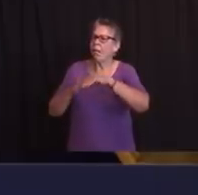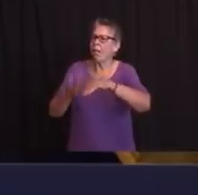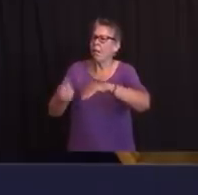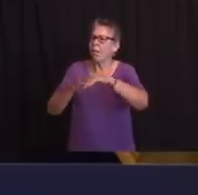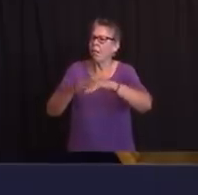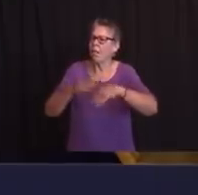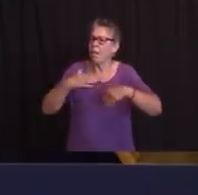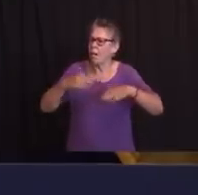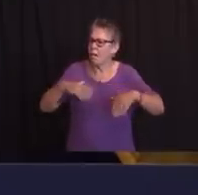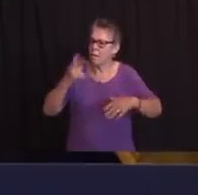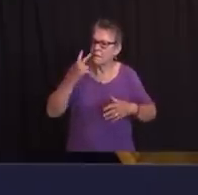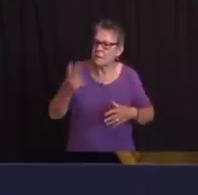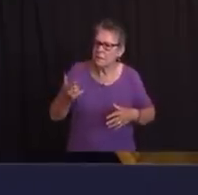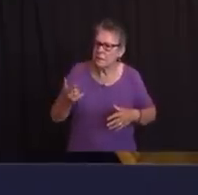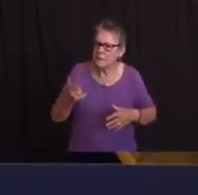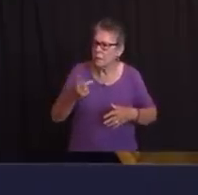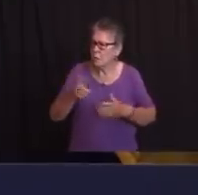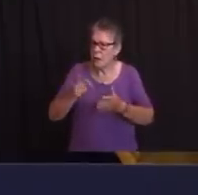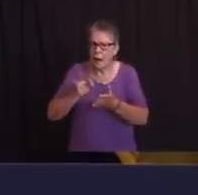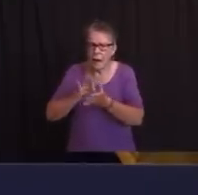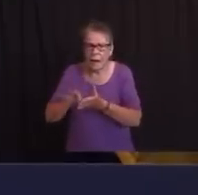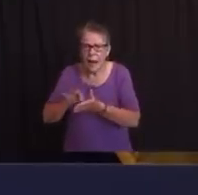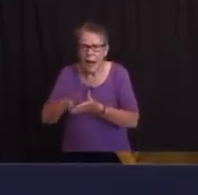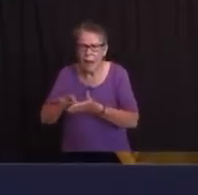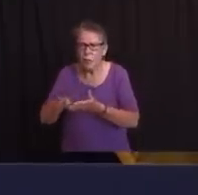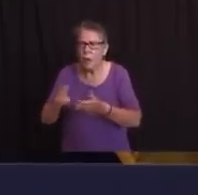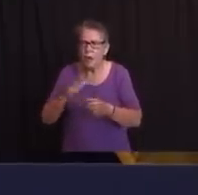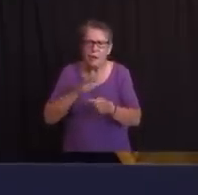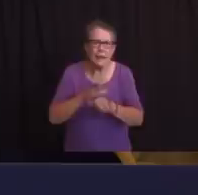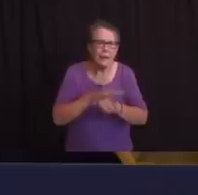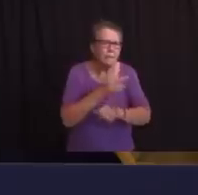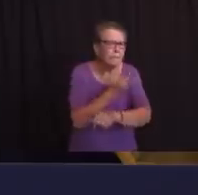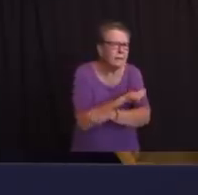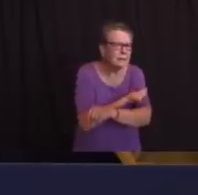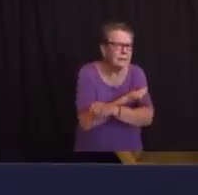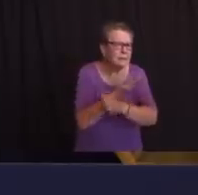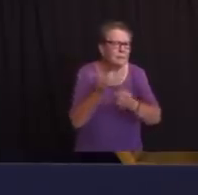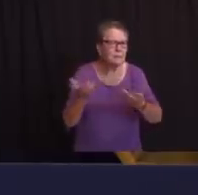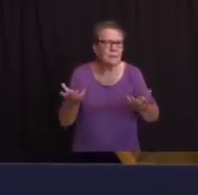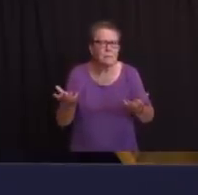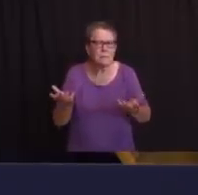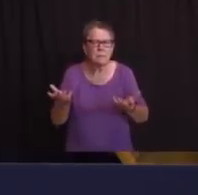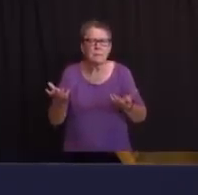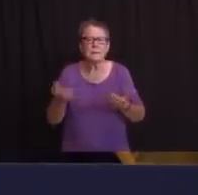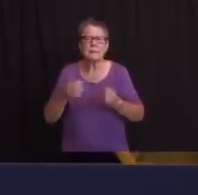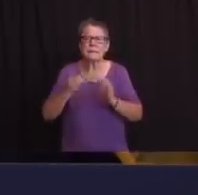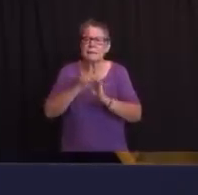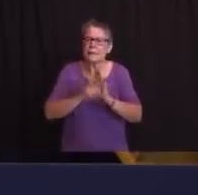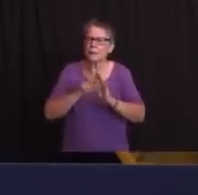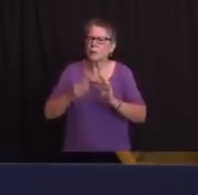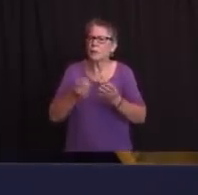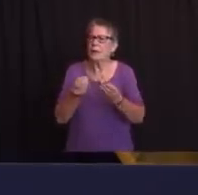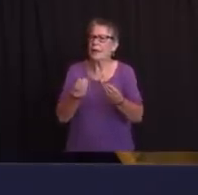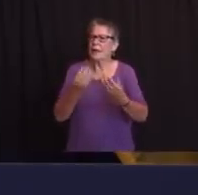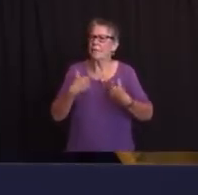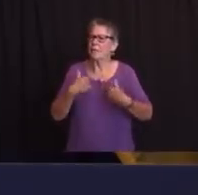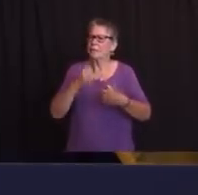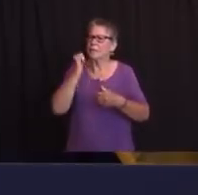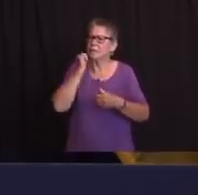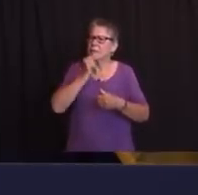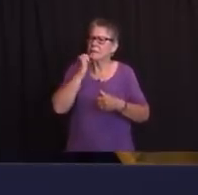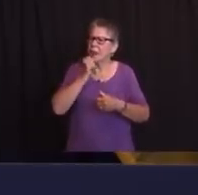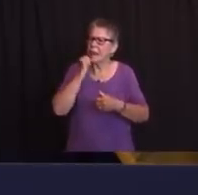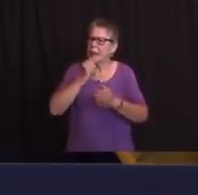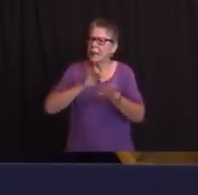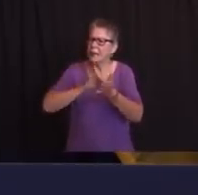that because the vaccination rate is high? And why doesn't the state provide daily breakdowns of how many new cases, hospitalizations, and deaths are of fully